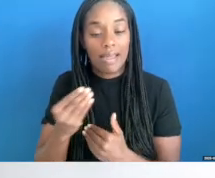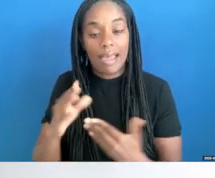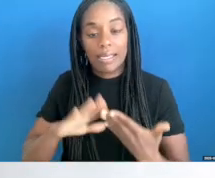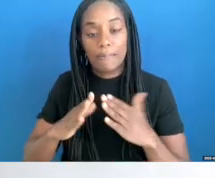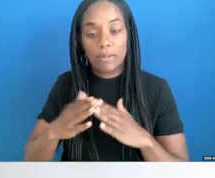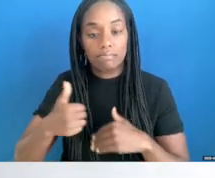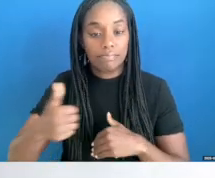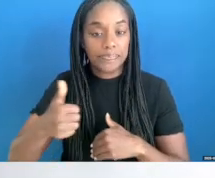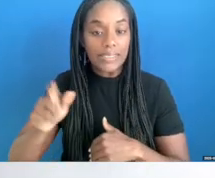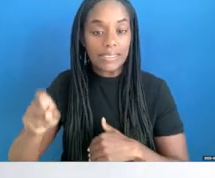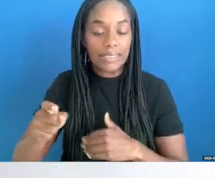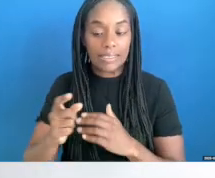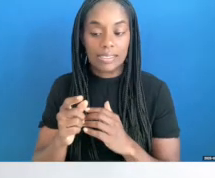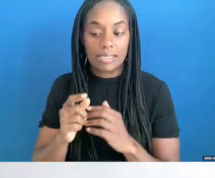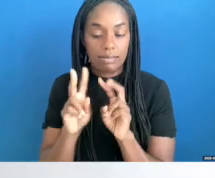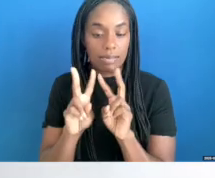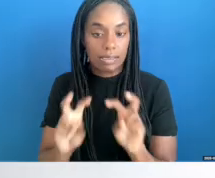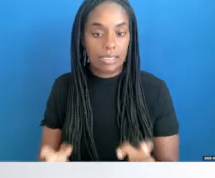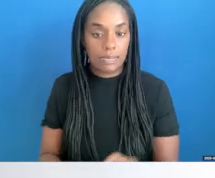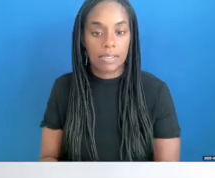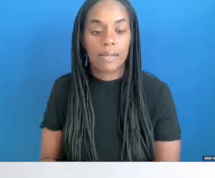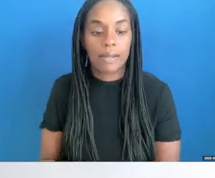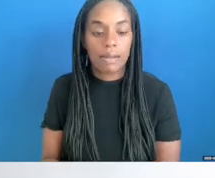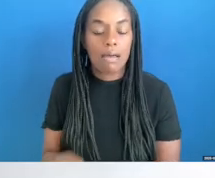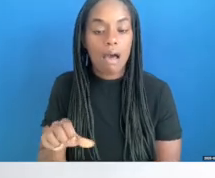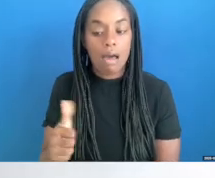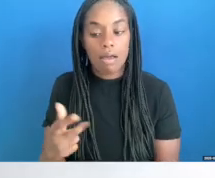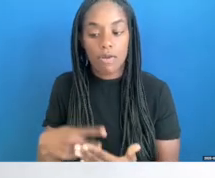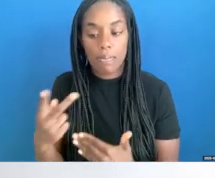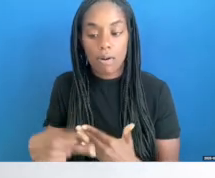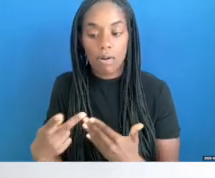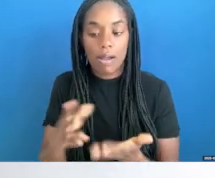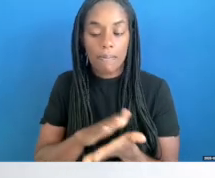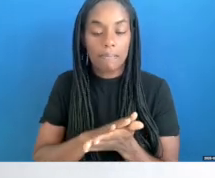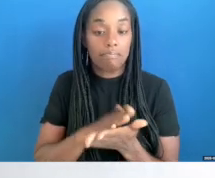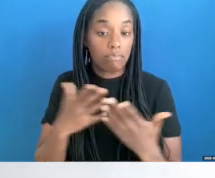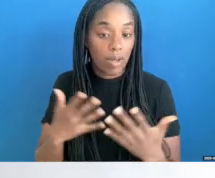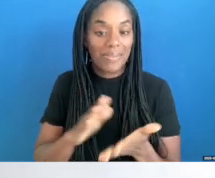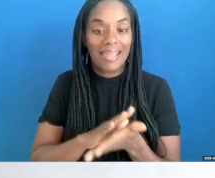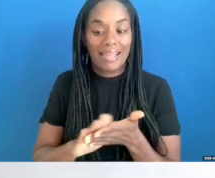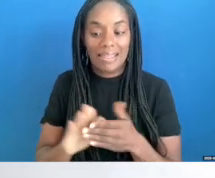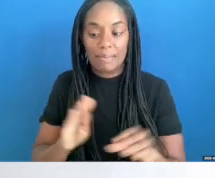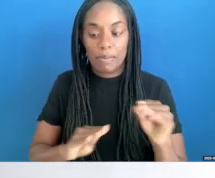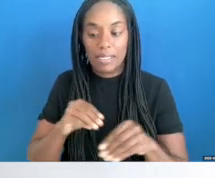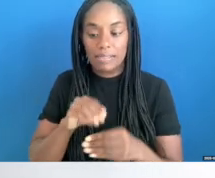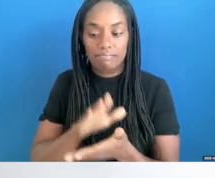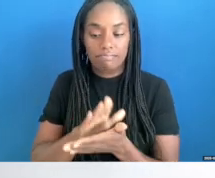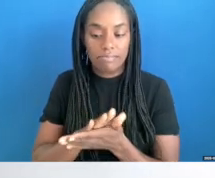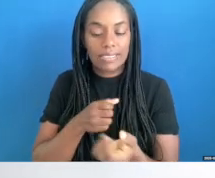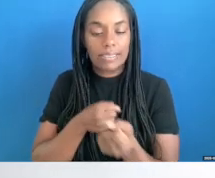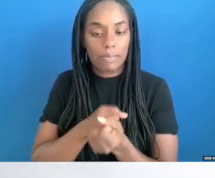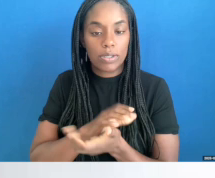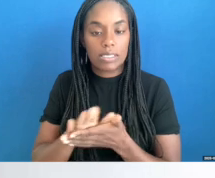transportation needs assessment. Another program, Clean Mobility in Schools, supports clean transportation,